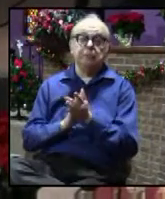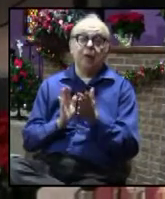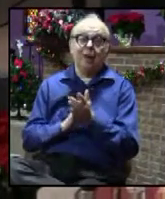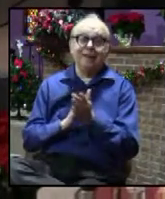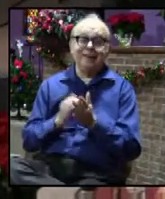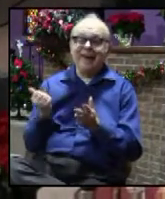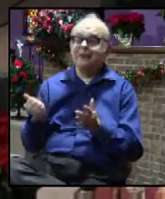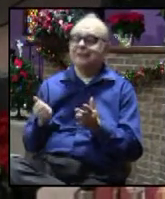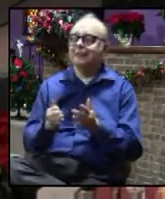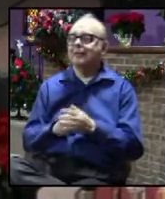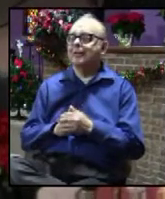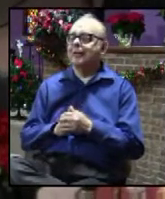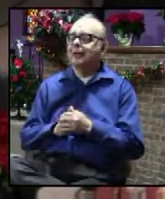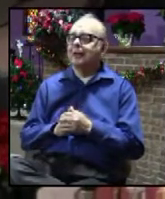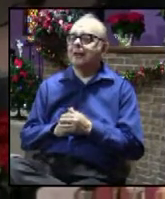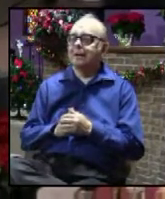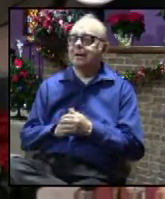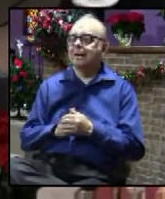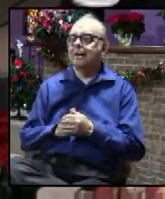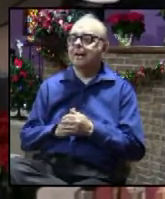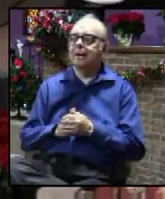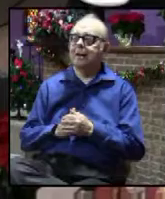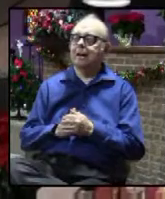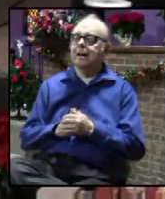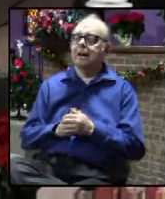This is awesome.